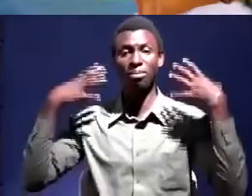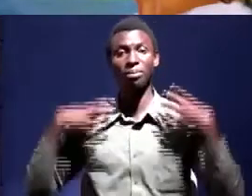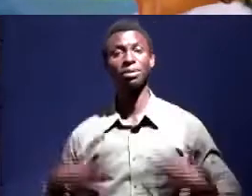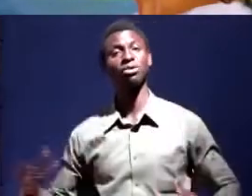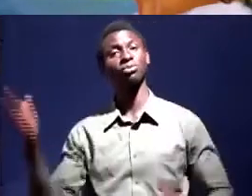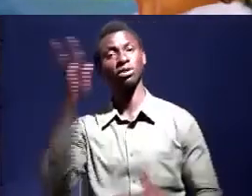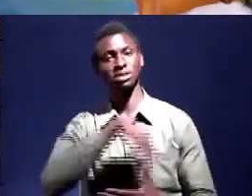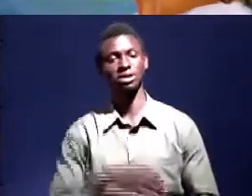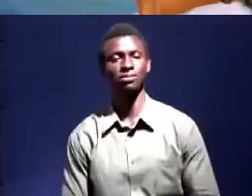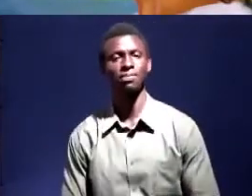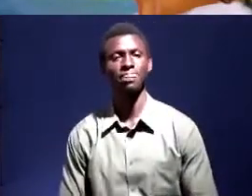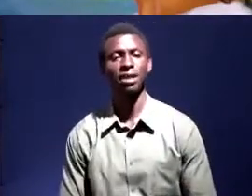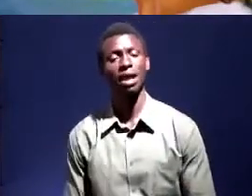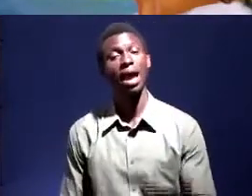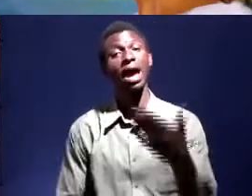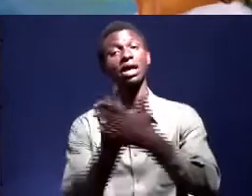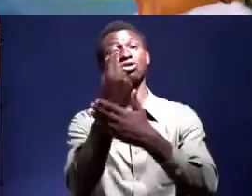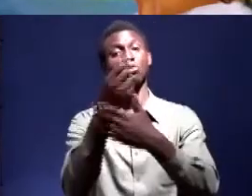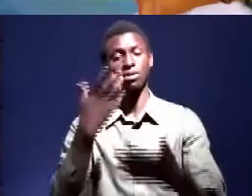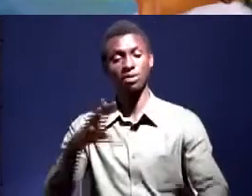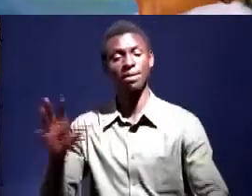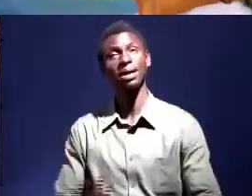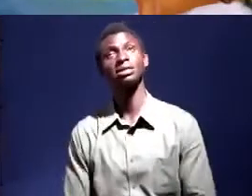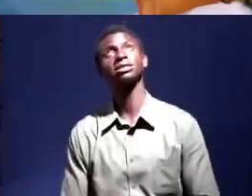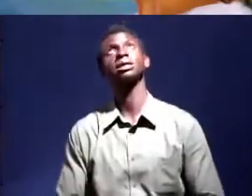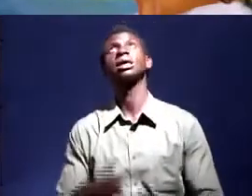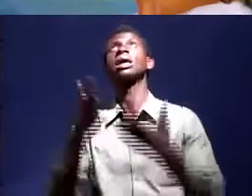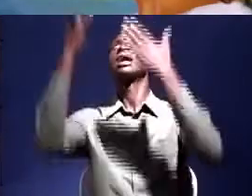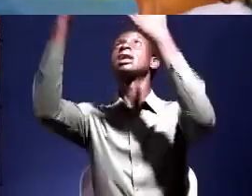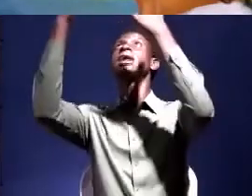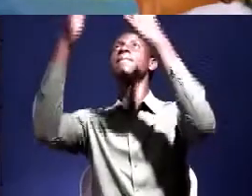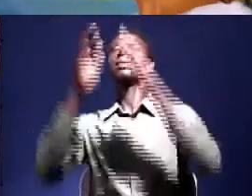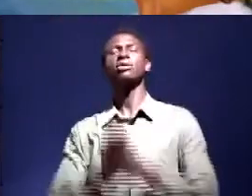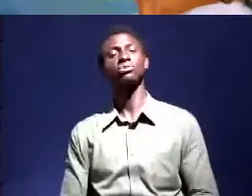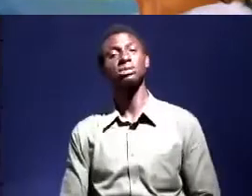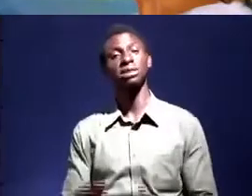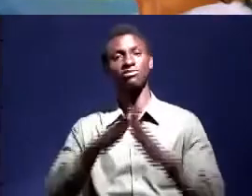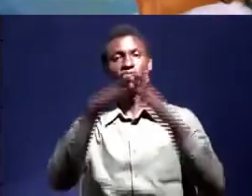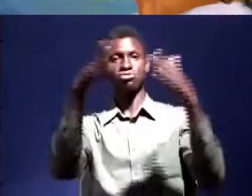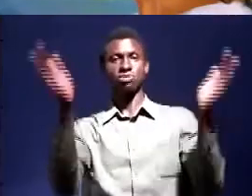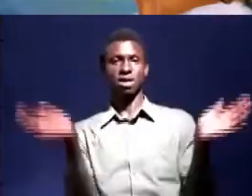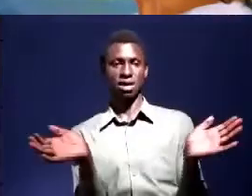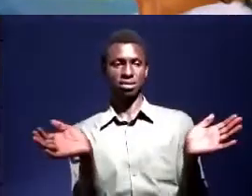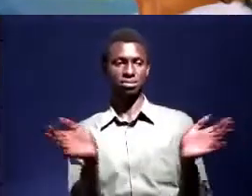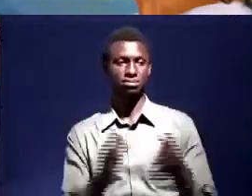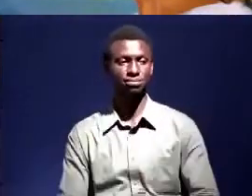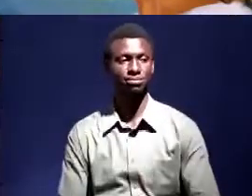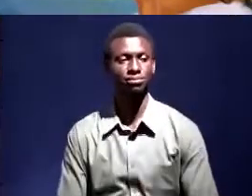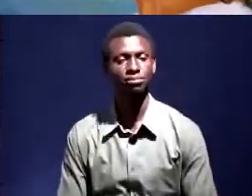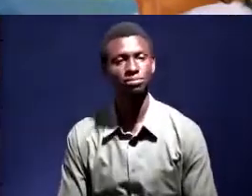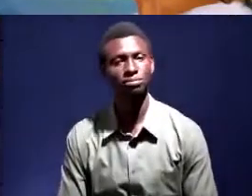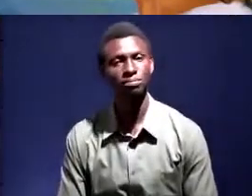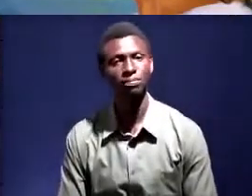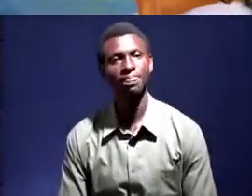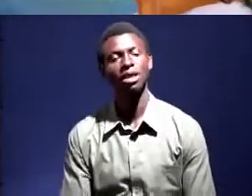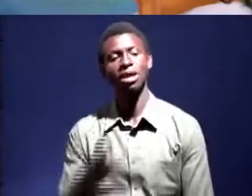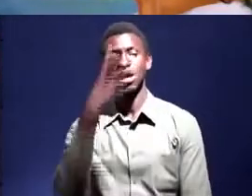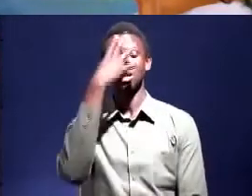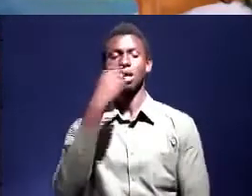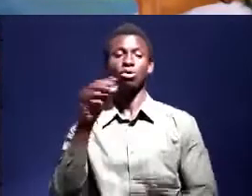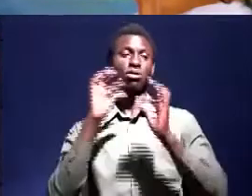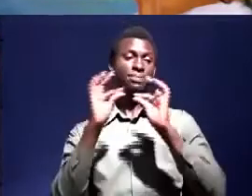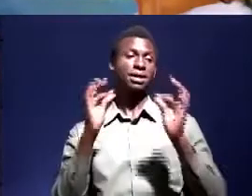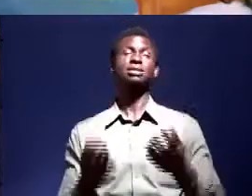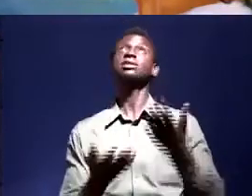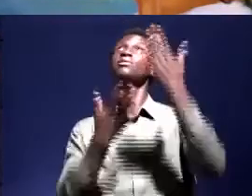the heavens were opened. Na mbingu zikafunguka. And the Spirit of God came down like a dove upon Jesus. Na Roho Mtakatifu